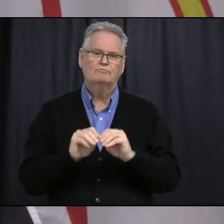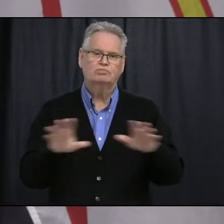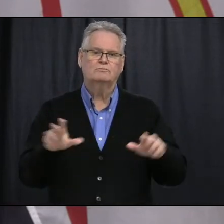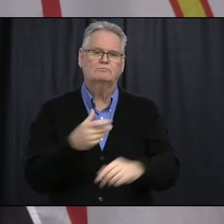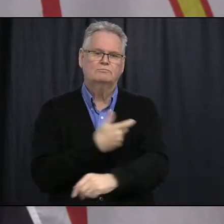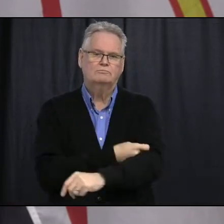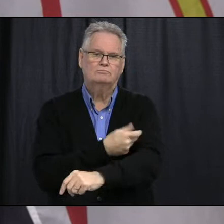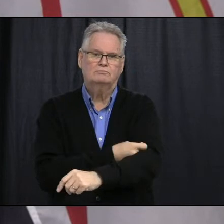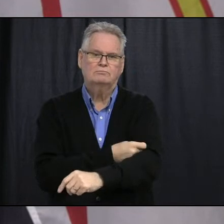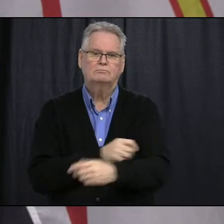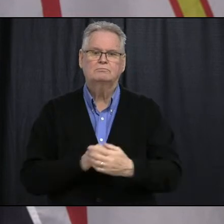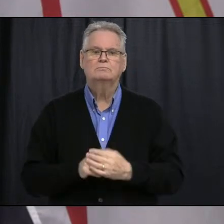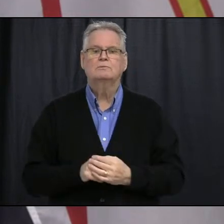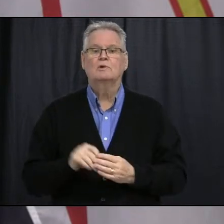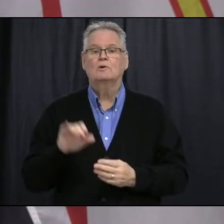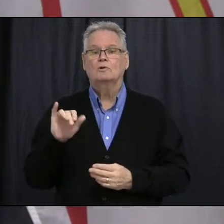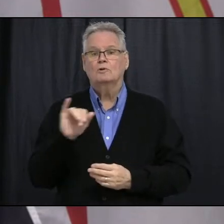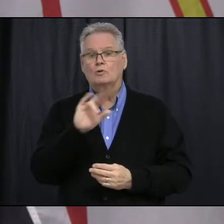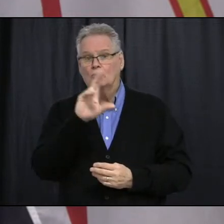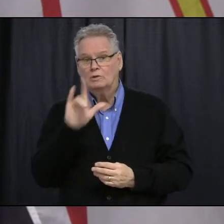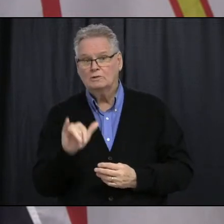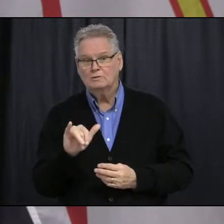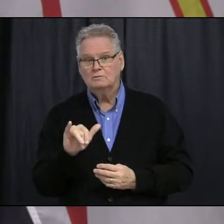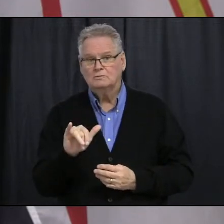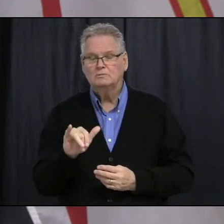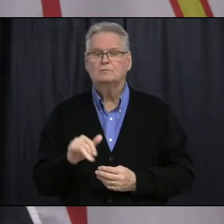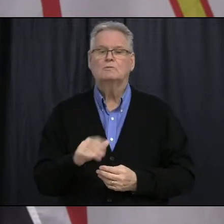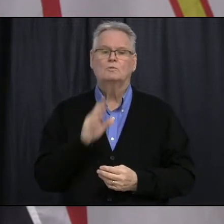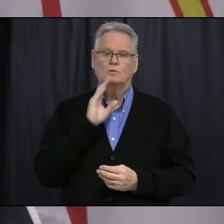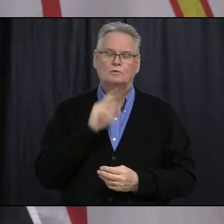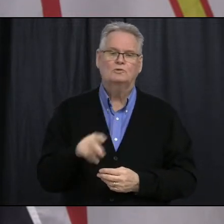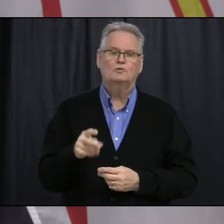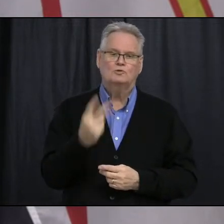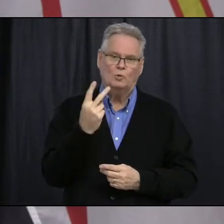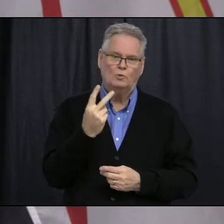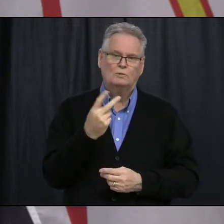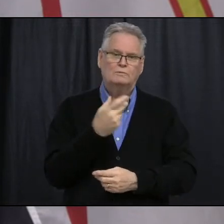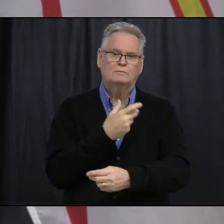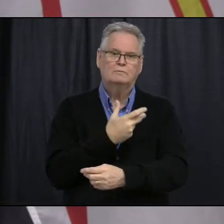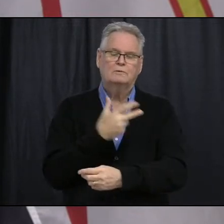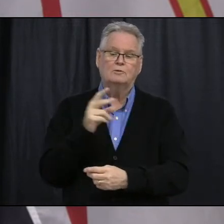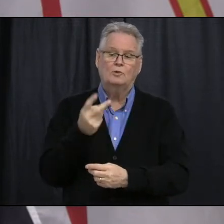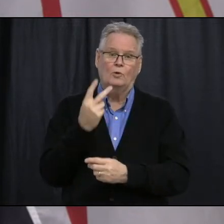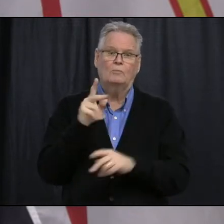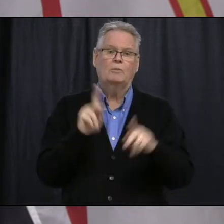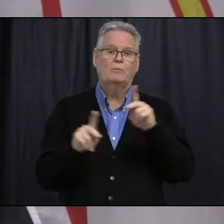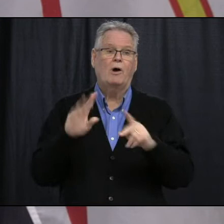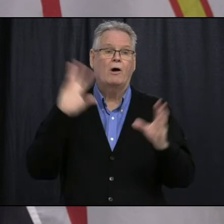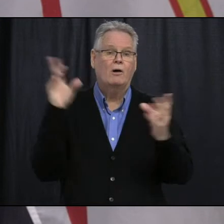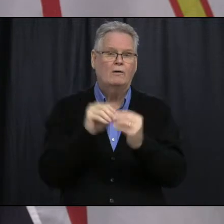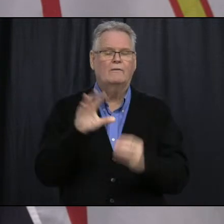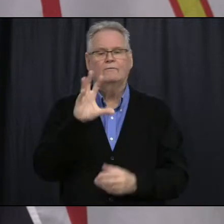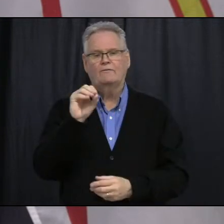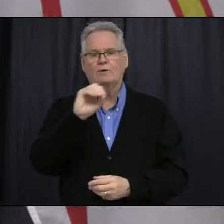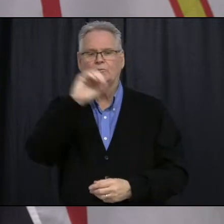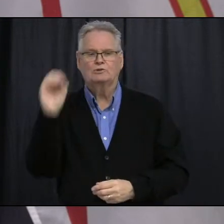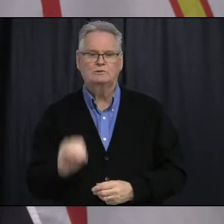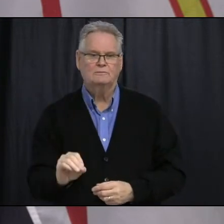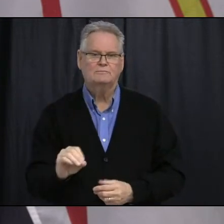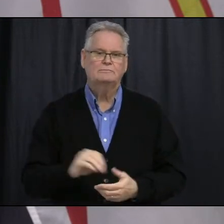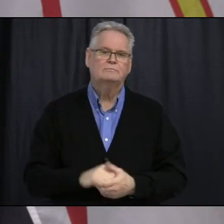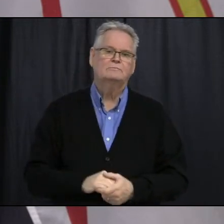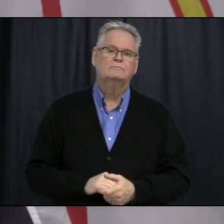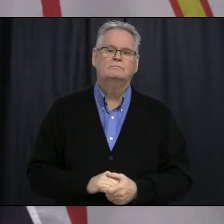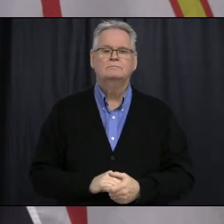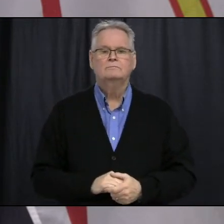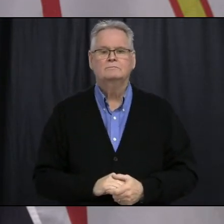our initial vaccination timeline projections. As a recap for anyone just joining us, there is 1 new case of COVID-19 in our province,